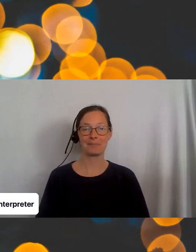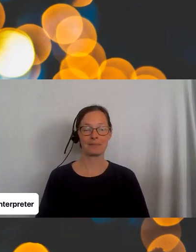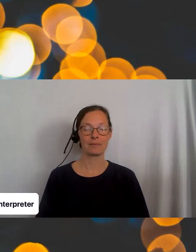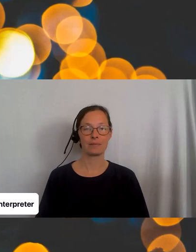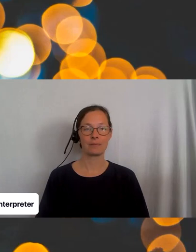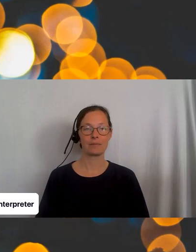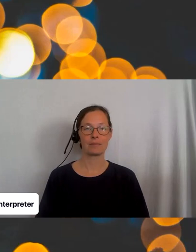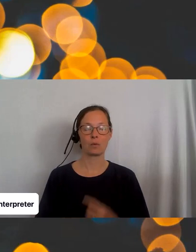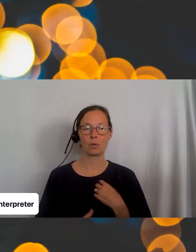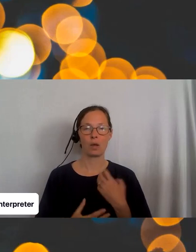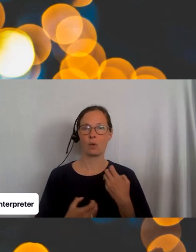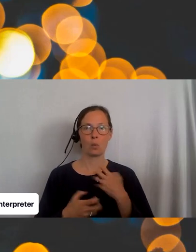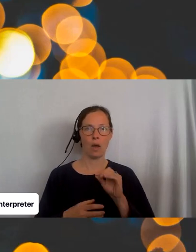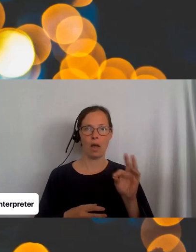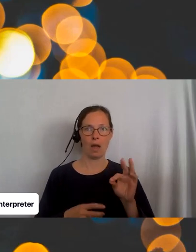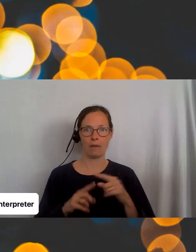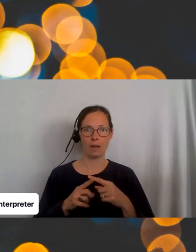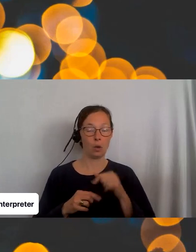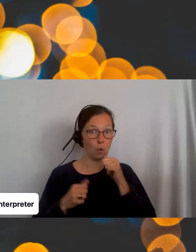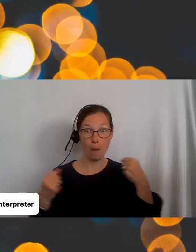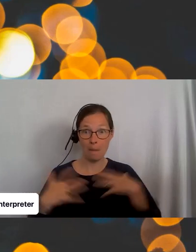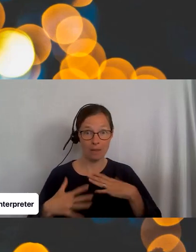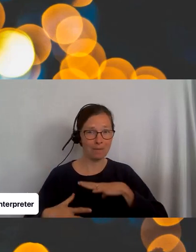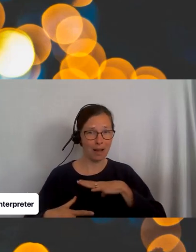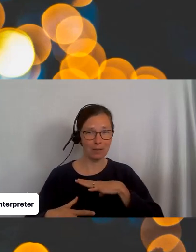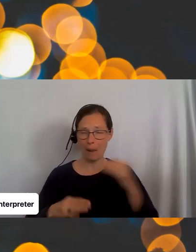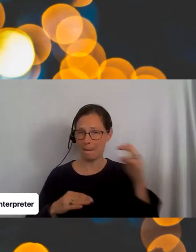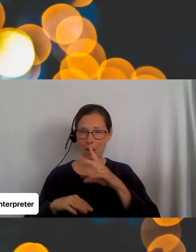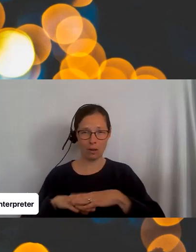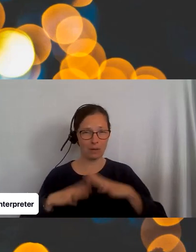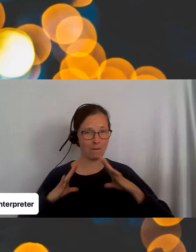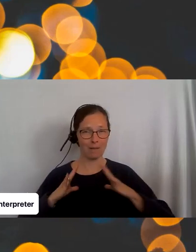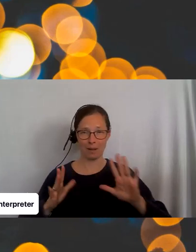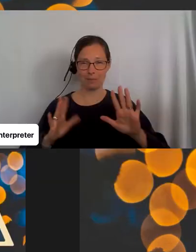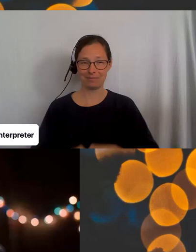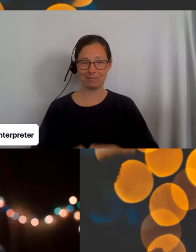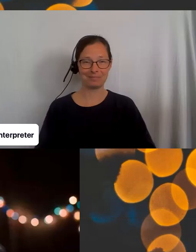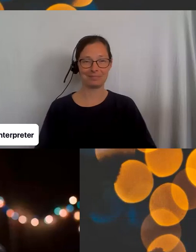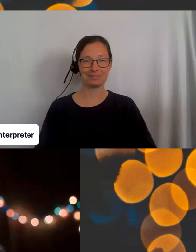Oops, I wanted to come off the needle. Don't panic. Just put it back on the needle. It's fine.